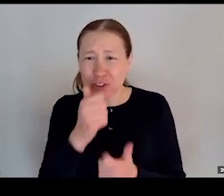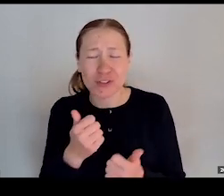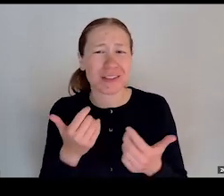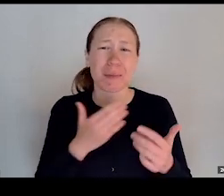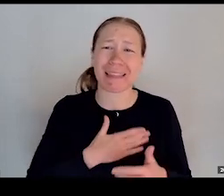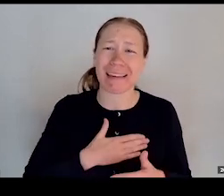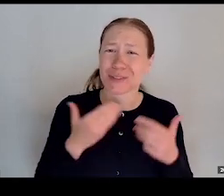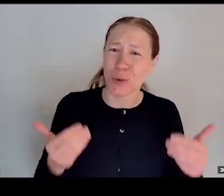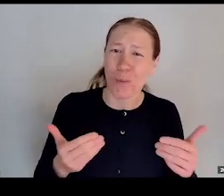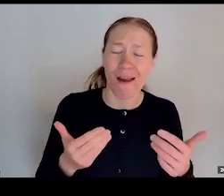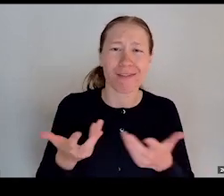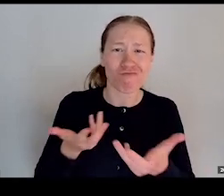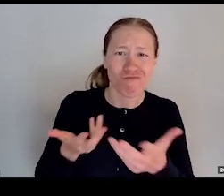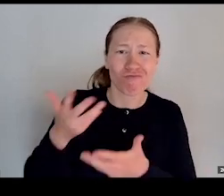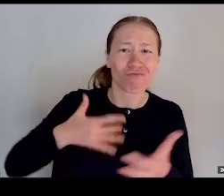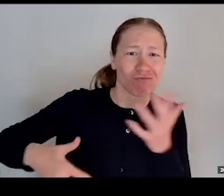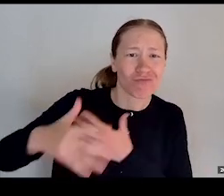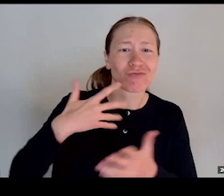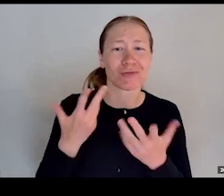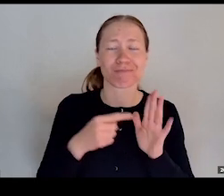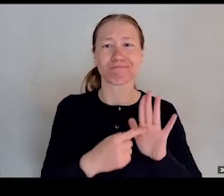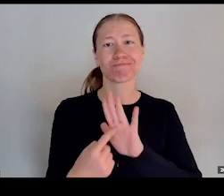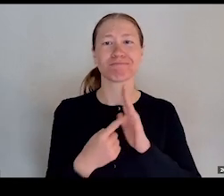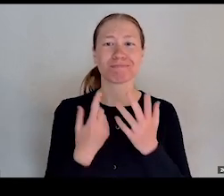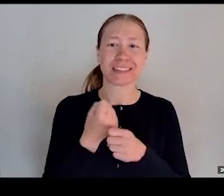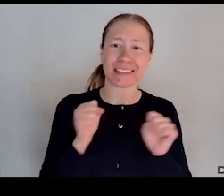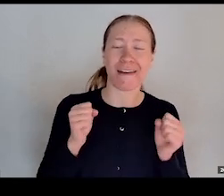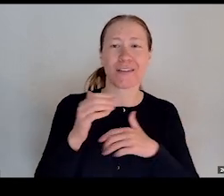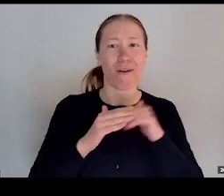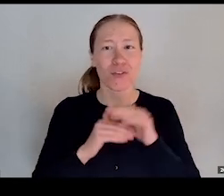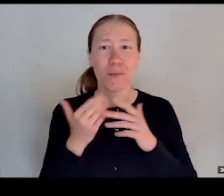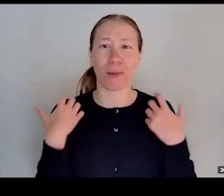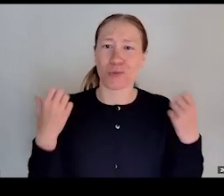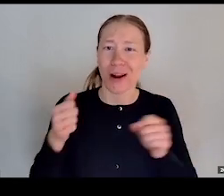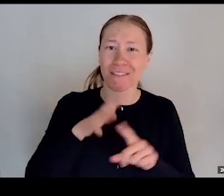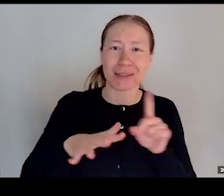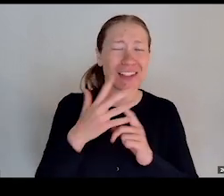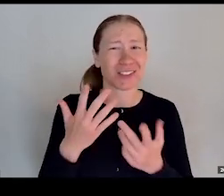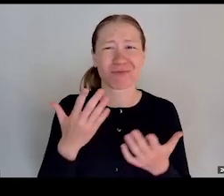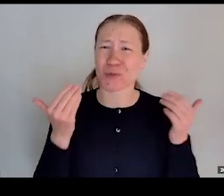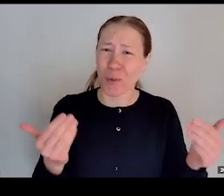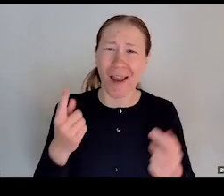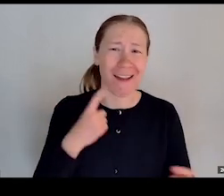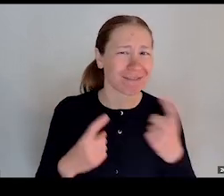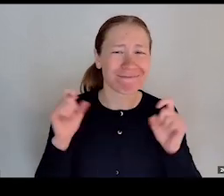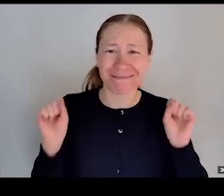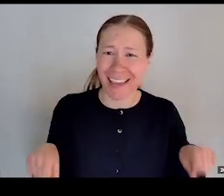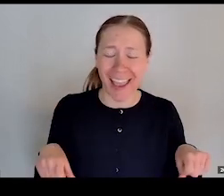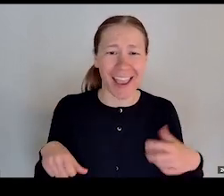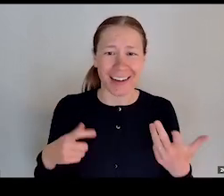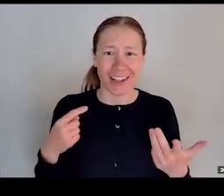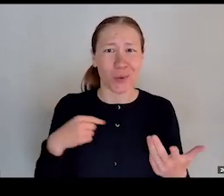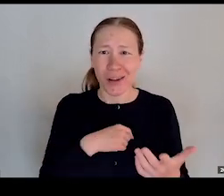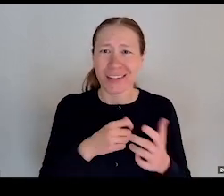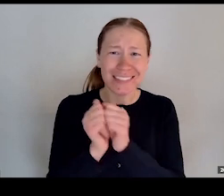safe, comfortable, inclusive, and brave space, so questions are encouraged. We're all learning together. We don't know what we don't